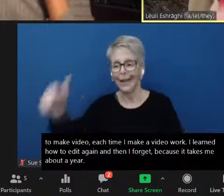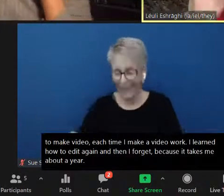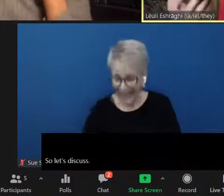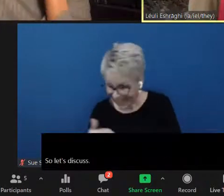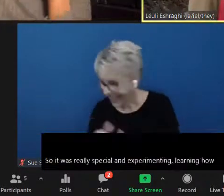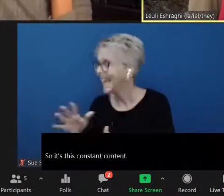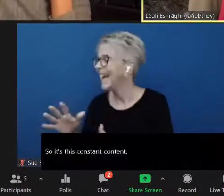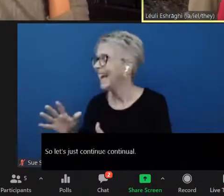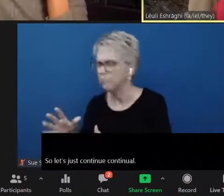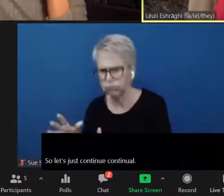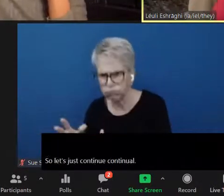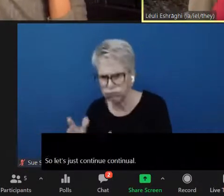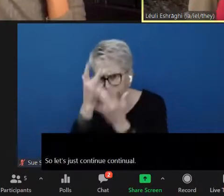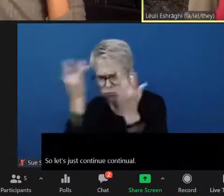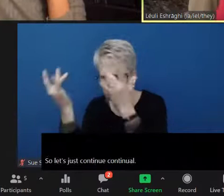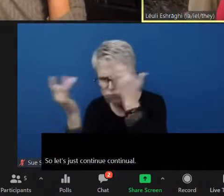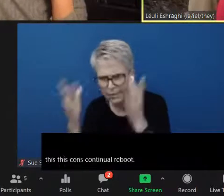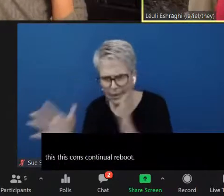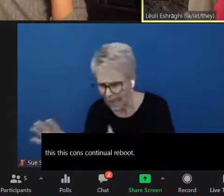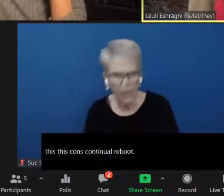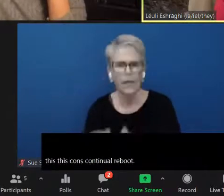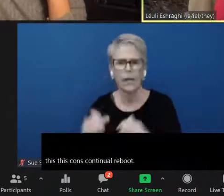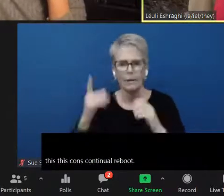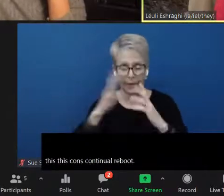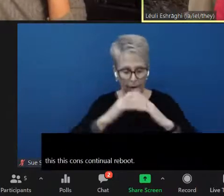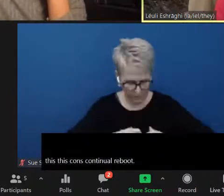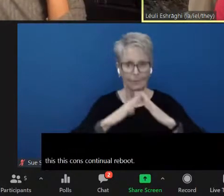this continual reboot.